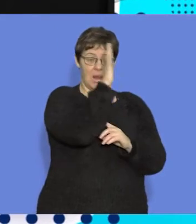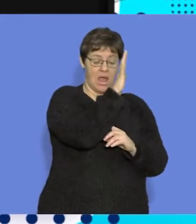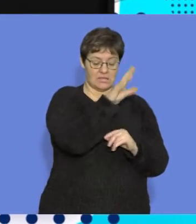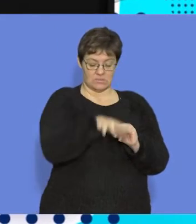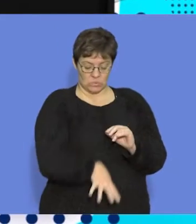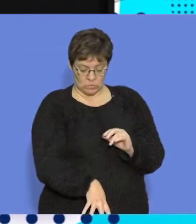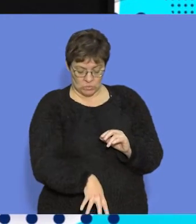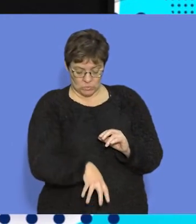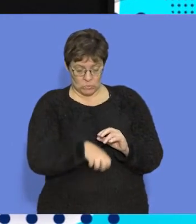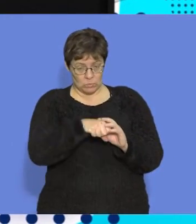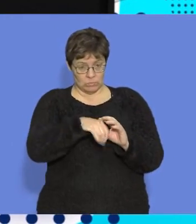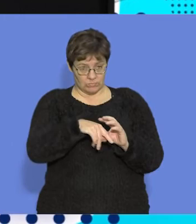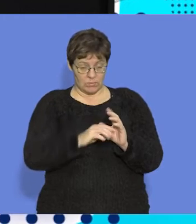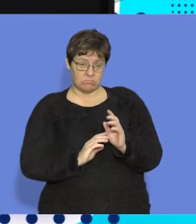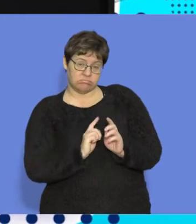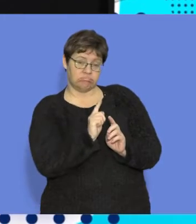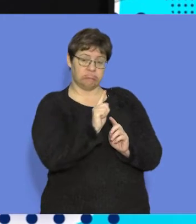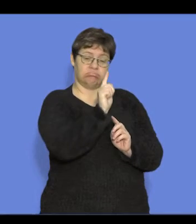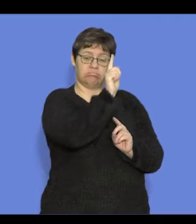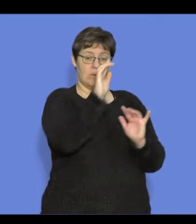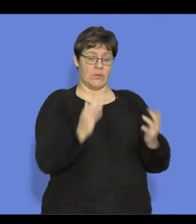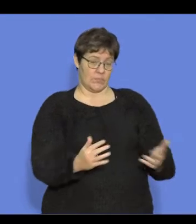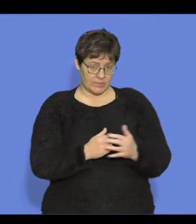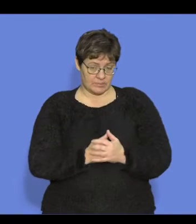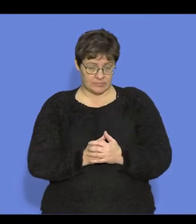what happens in the root.